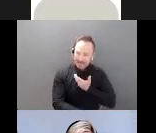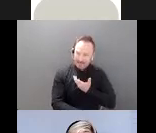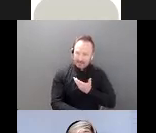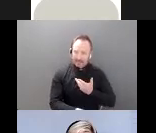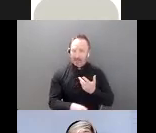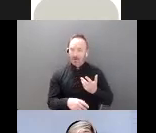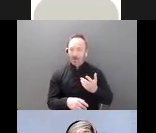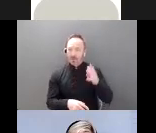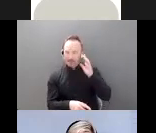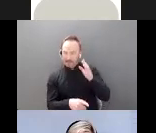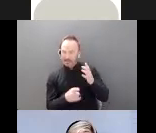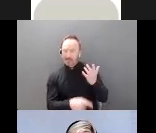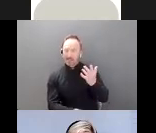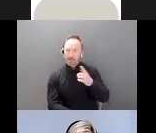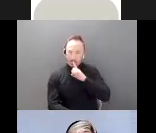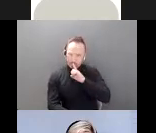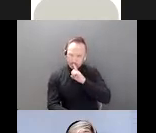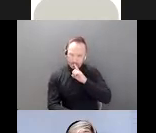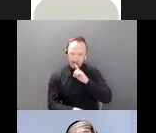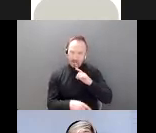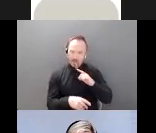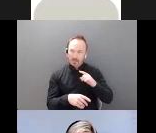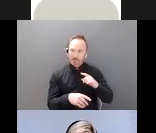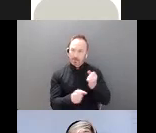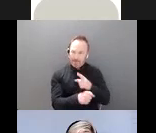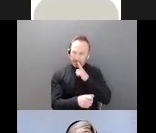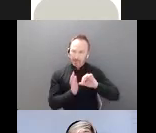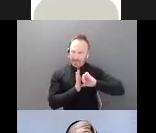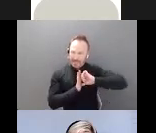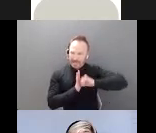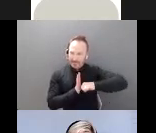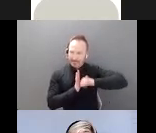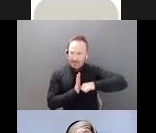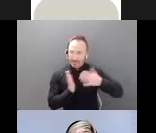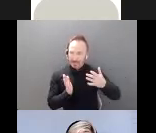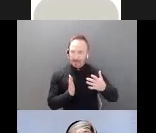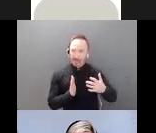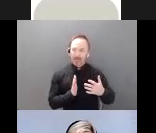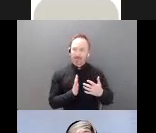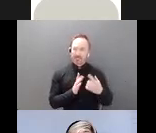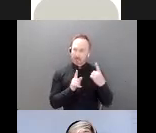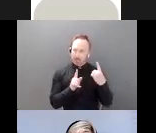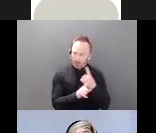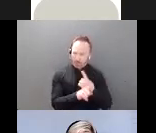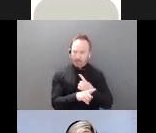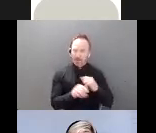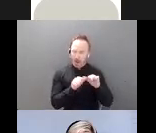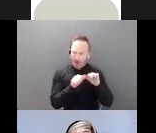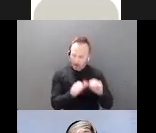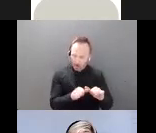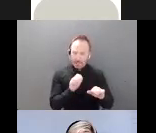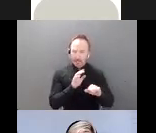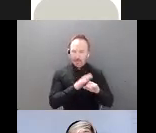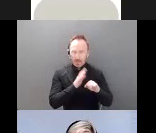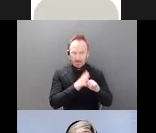about really making sure that we have this emphasis on appropriate ongoing screening and listening and